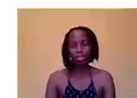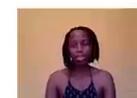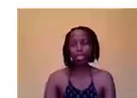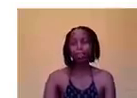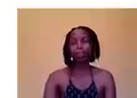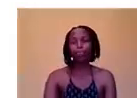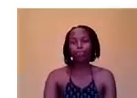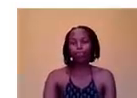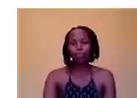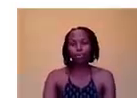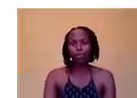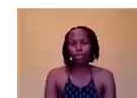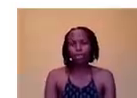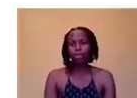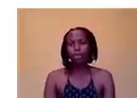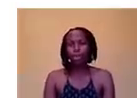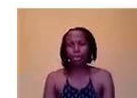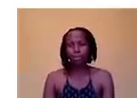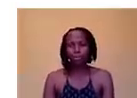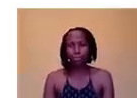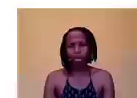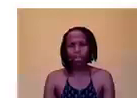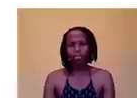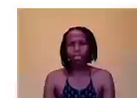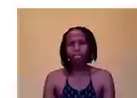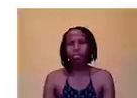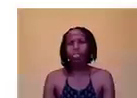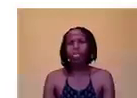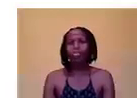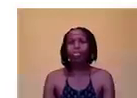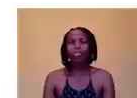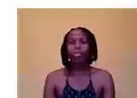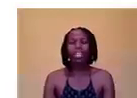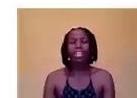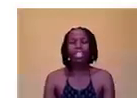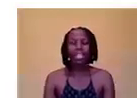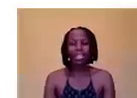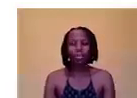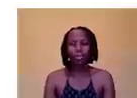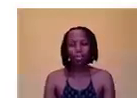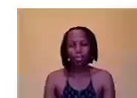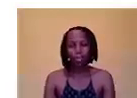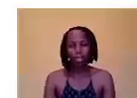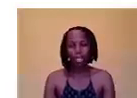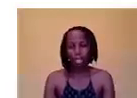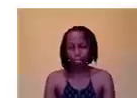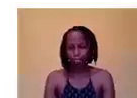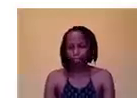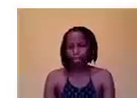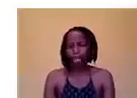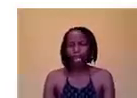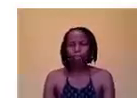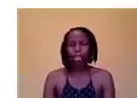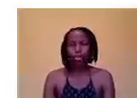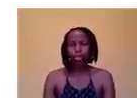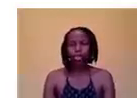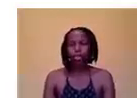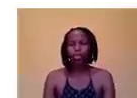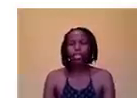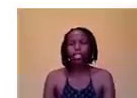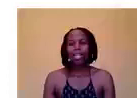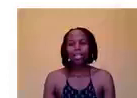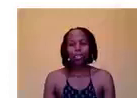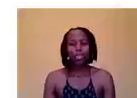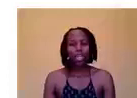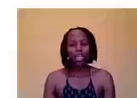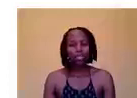Unisa for the first time. So the program aims to provide extended support to students, and by doing